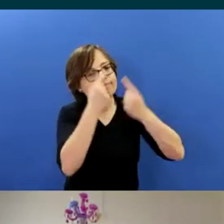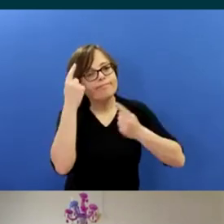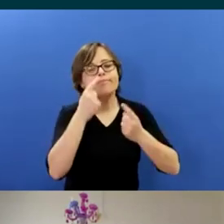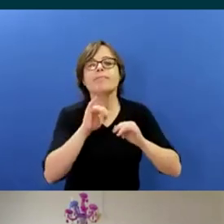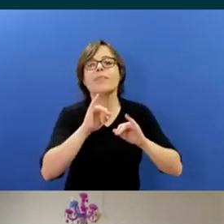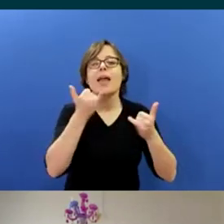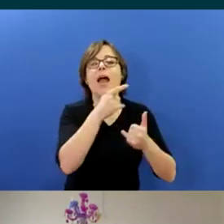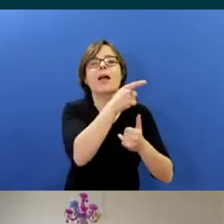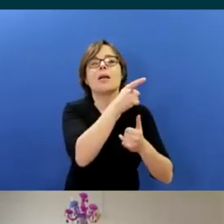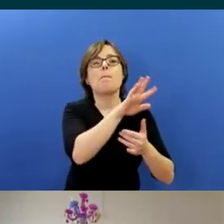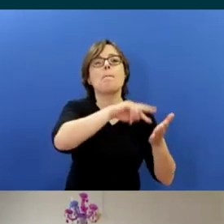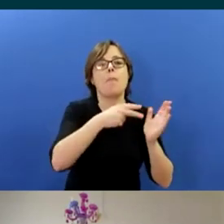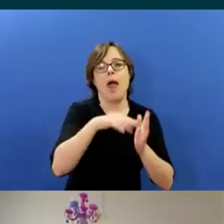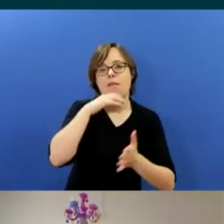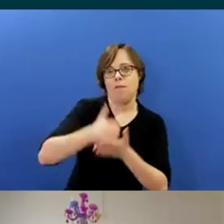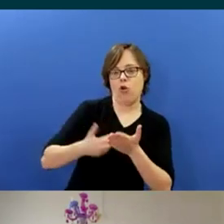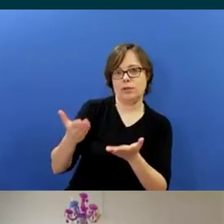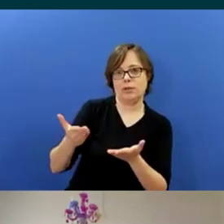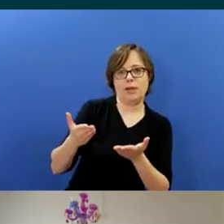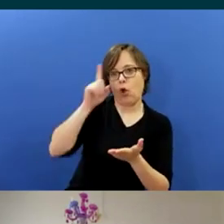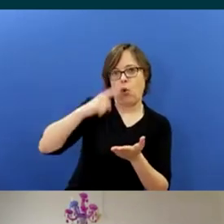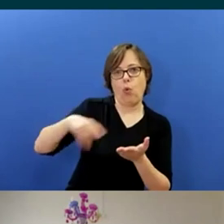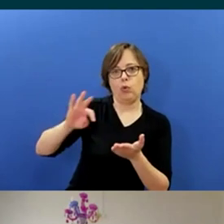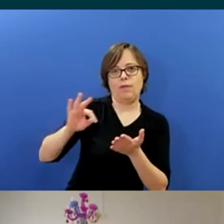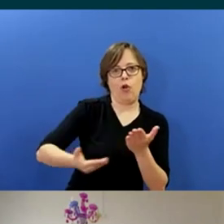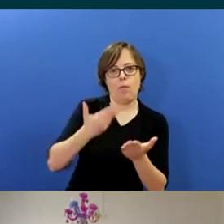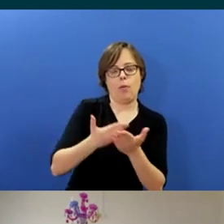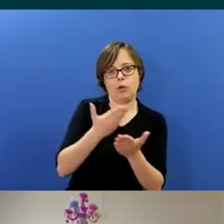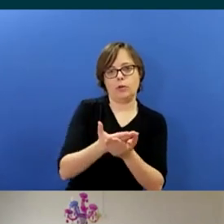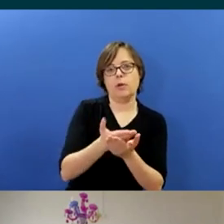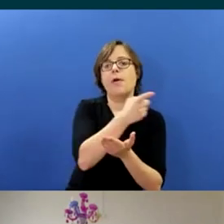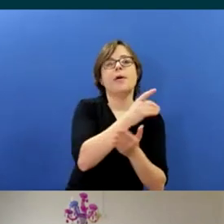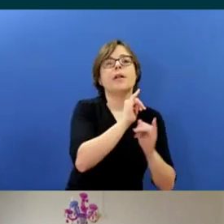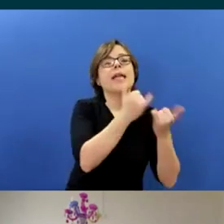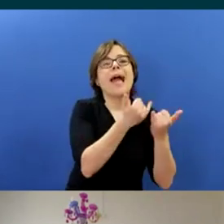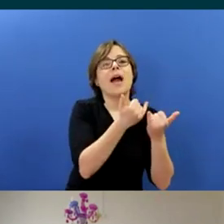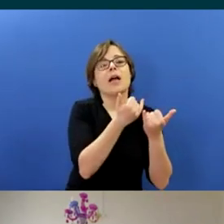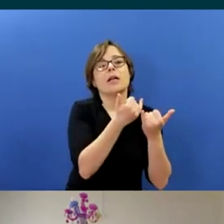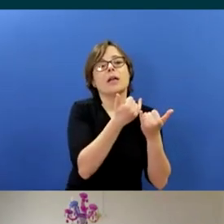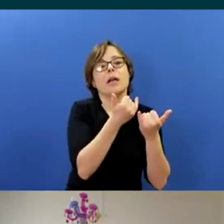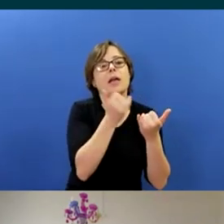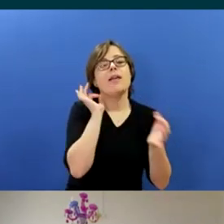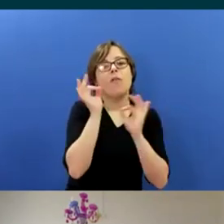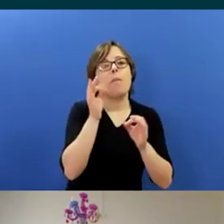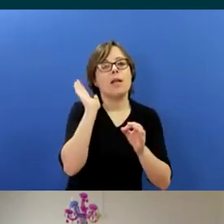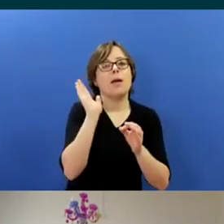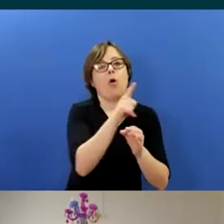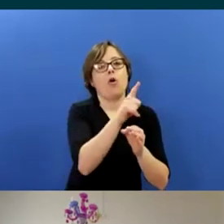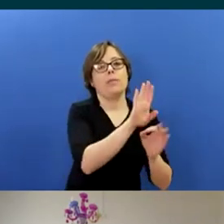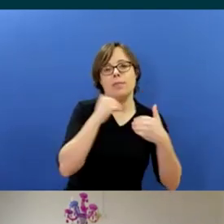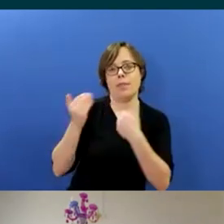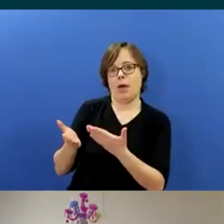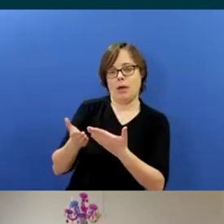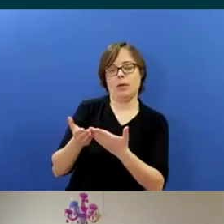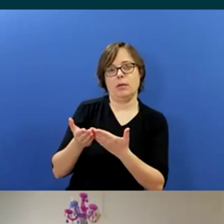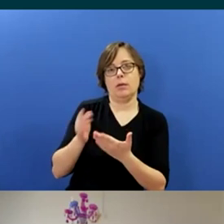and what type of feedback will be given for the implementation of the recommendations. This is important